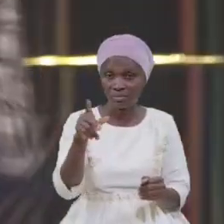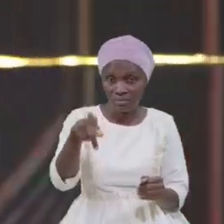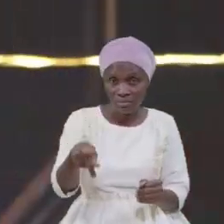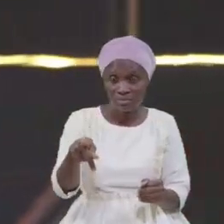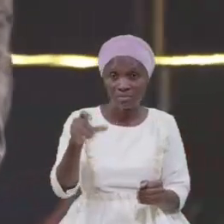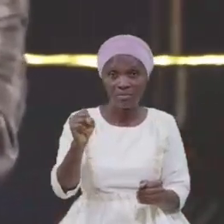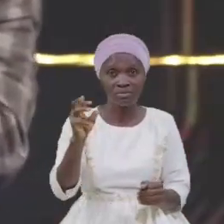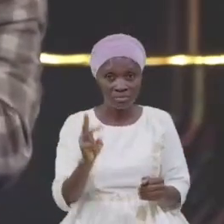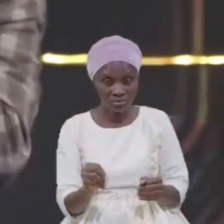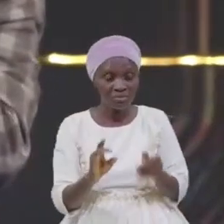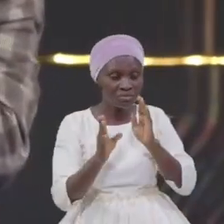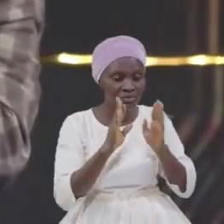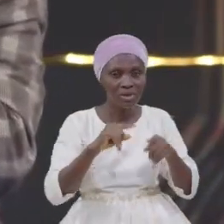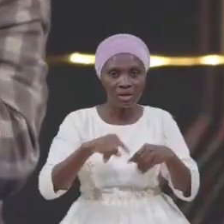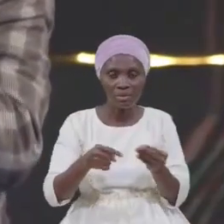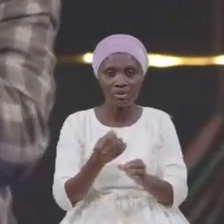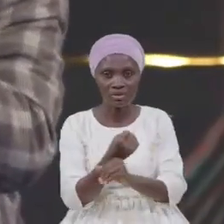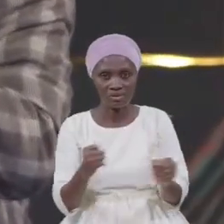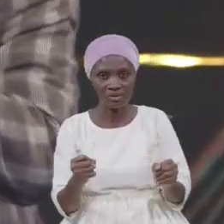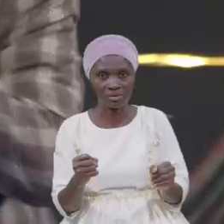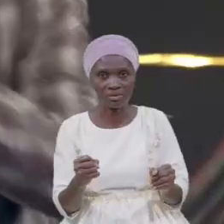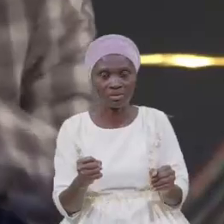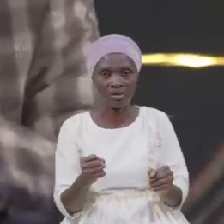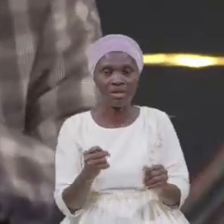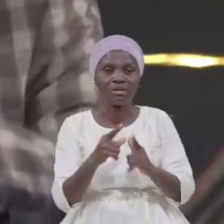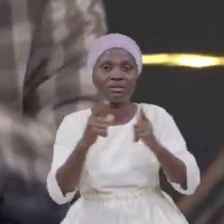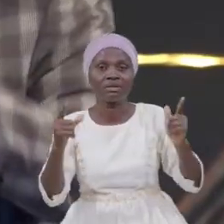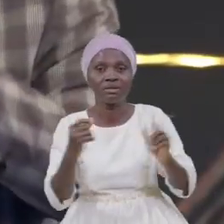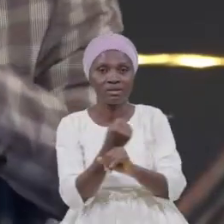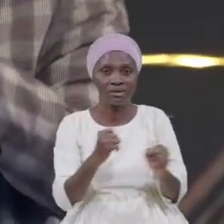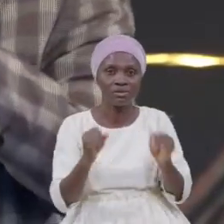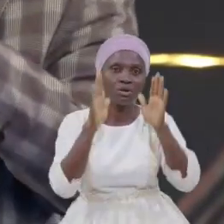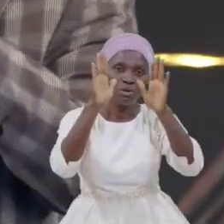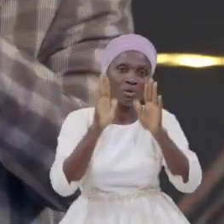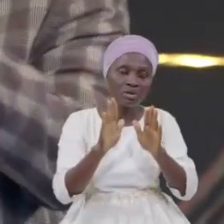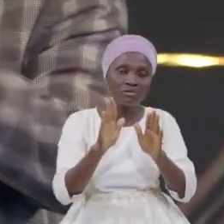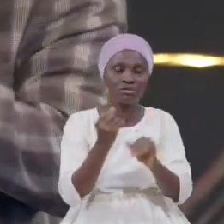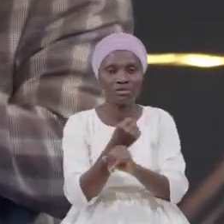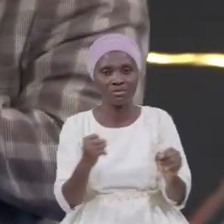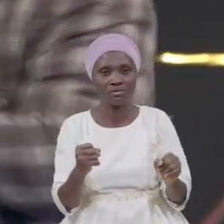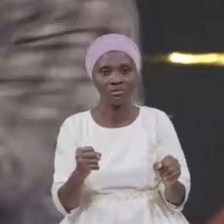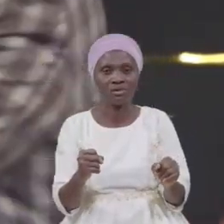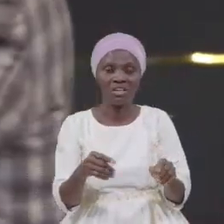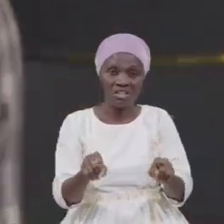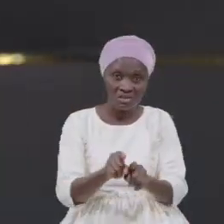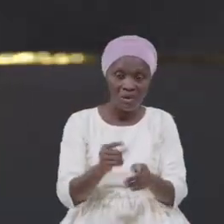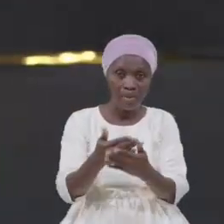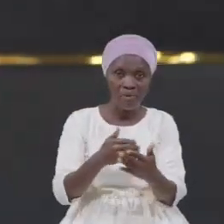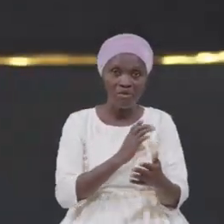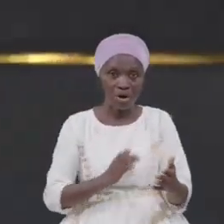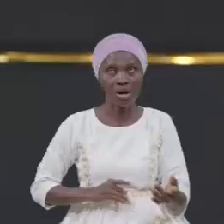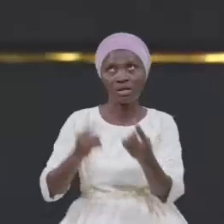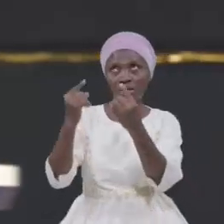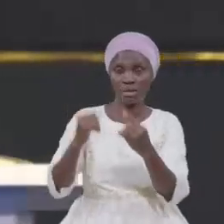they had, great salvation, wonderful salvation, even before Christ came. And